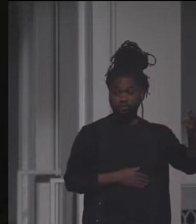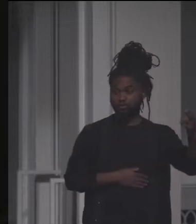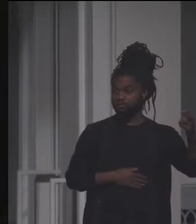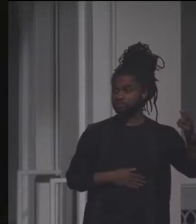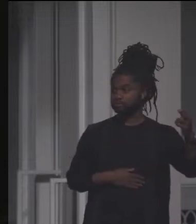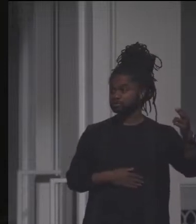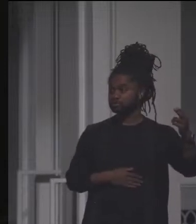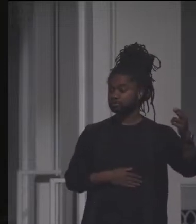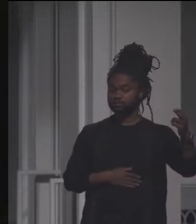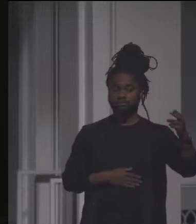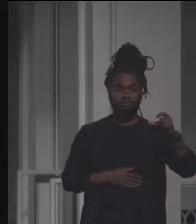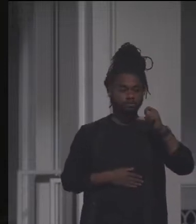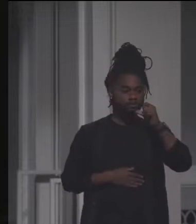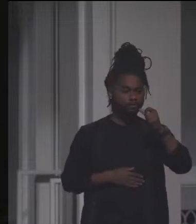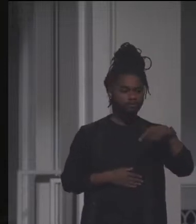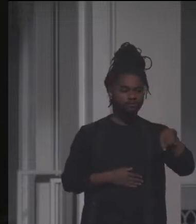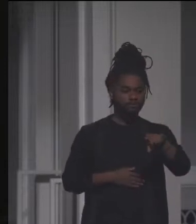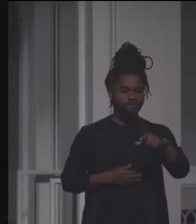missing.